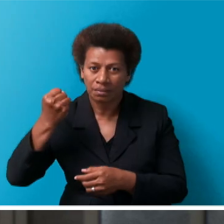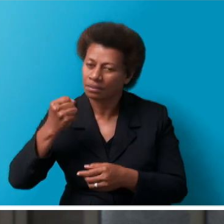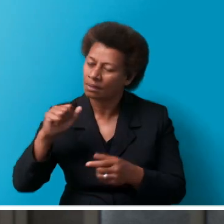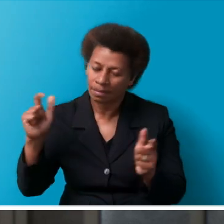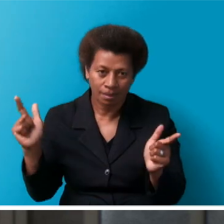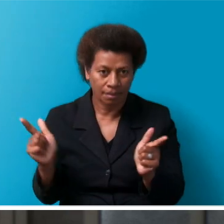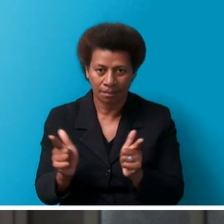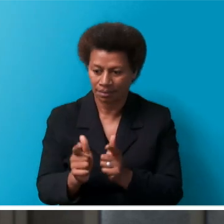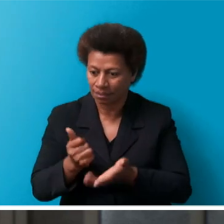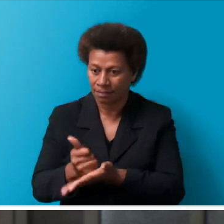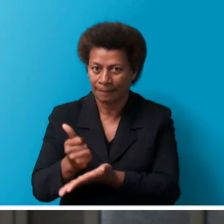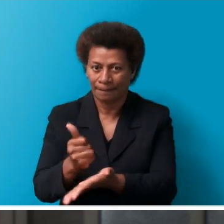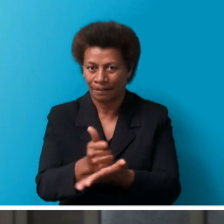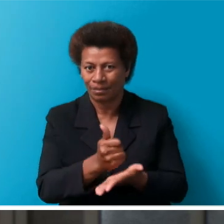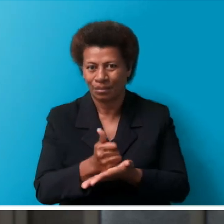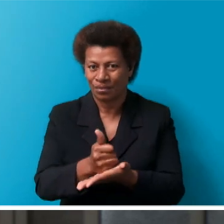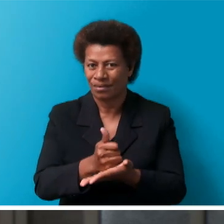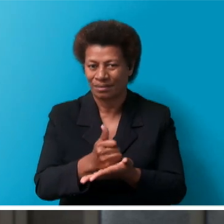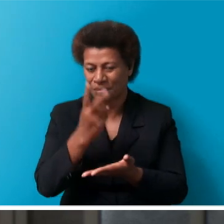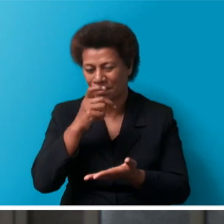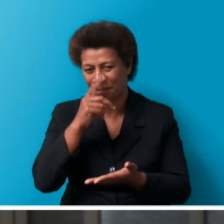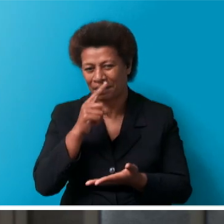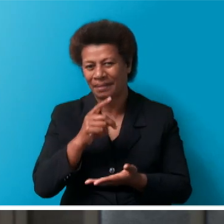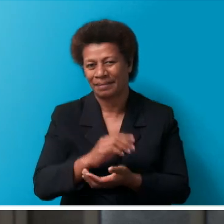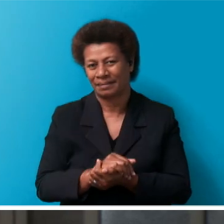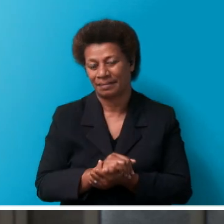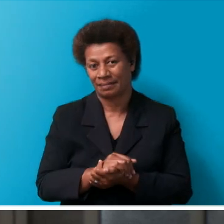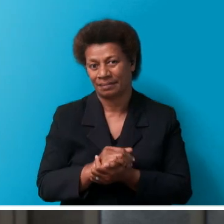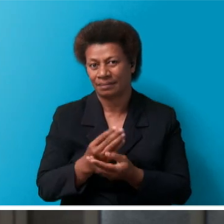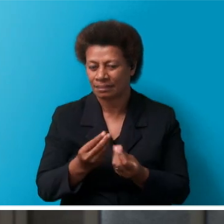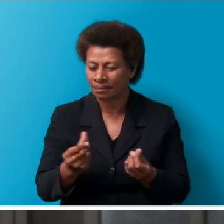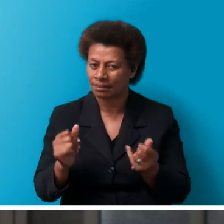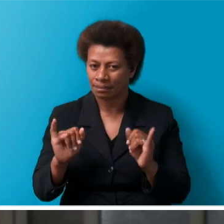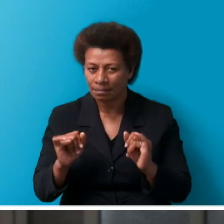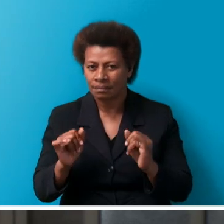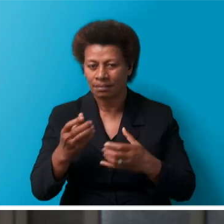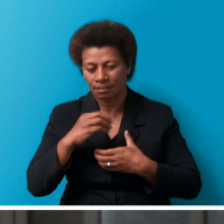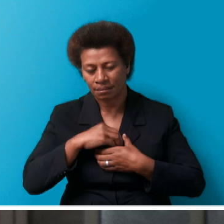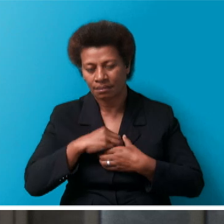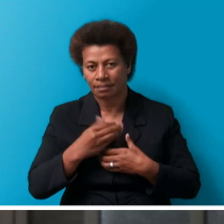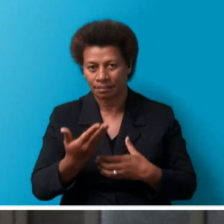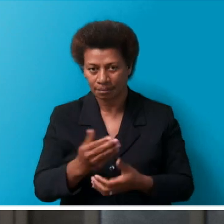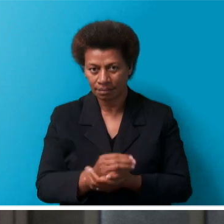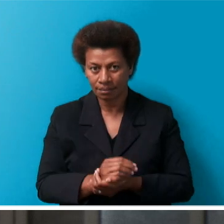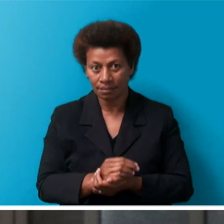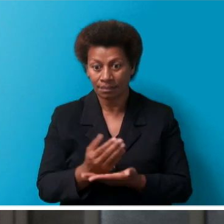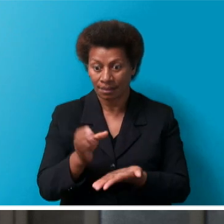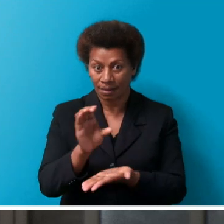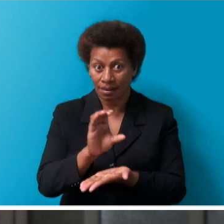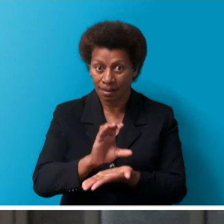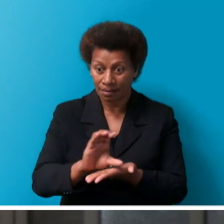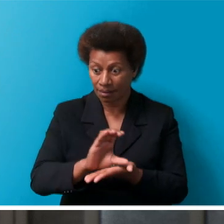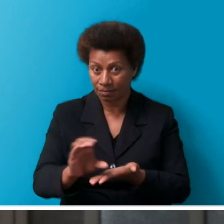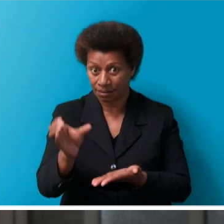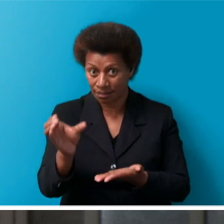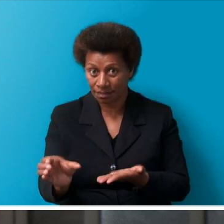in facilitating these events around the country. Through district advisory councillors and Thurani Choras, we hope to be able